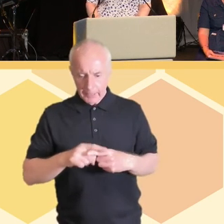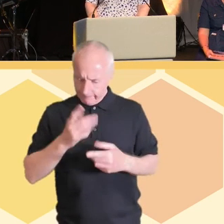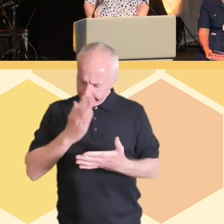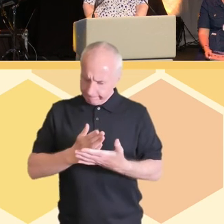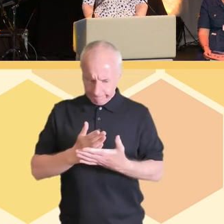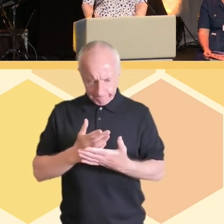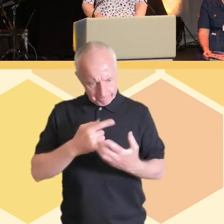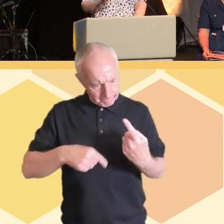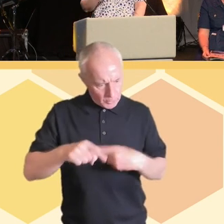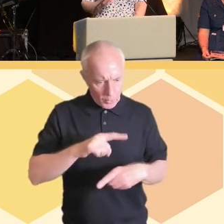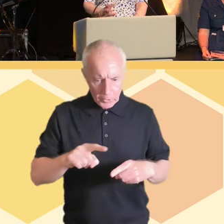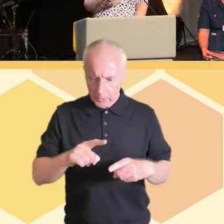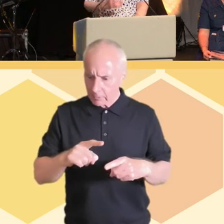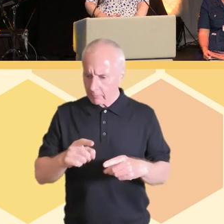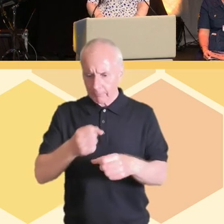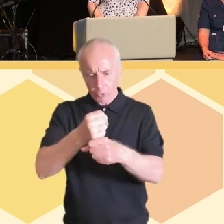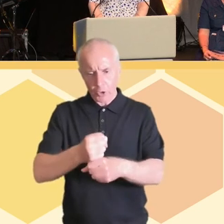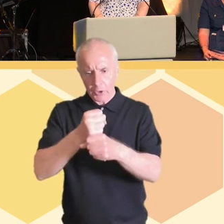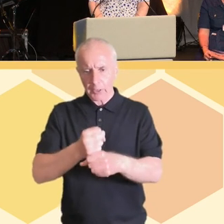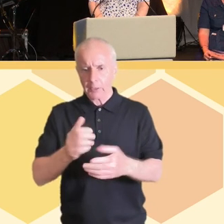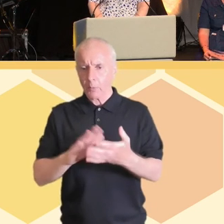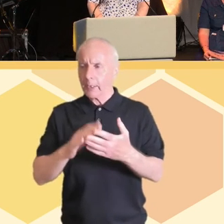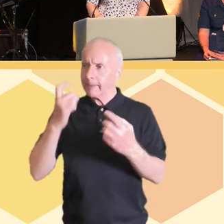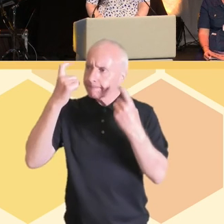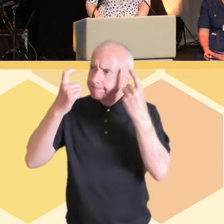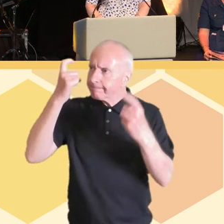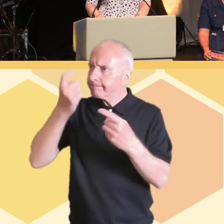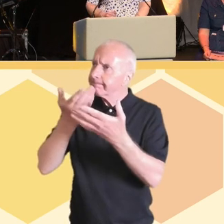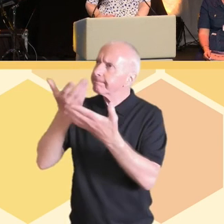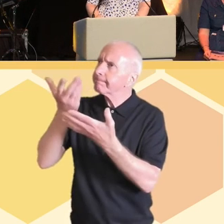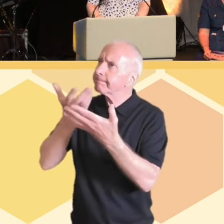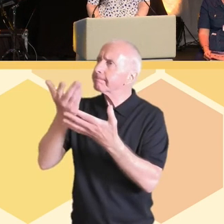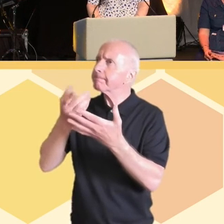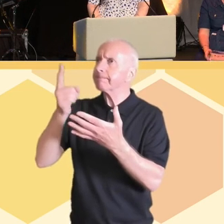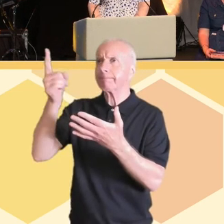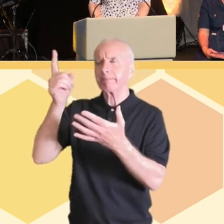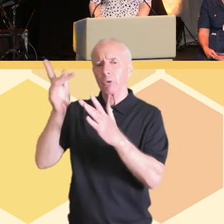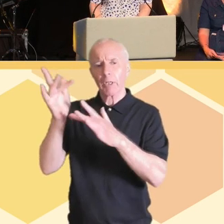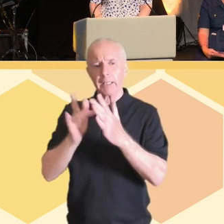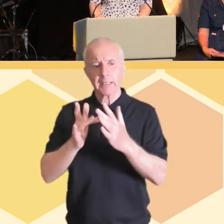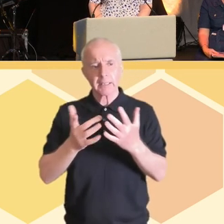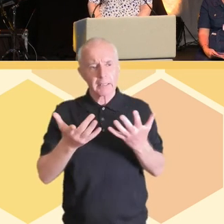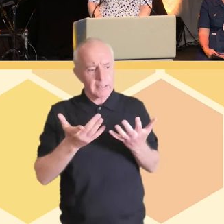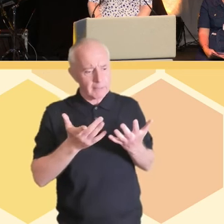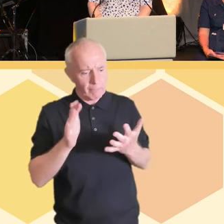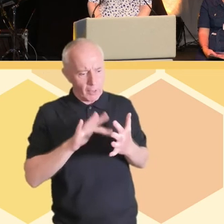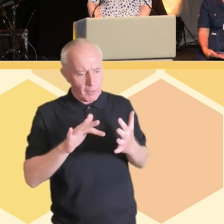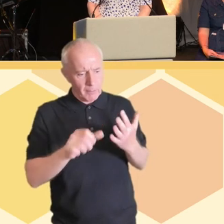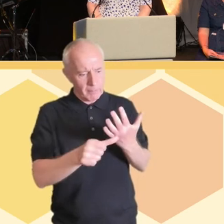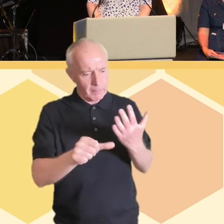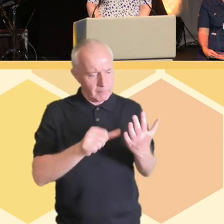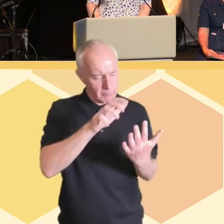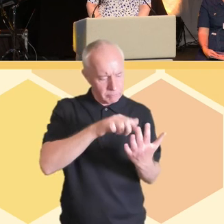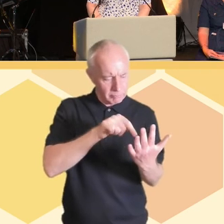of churches who are discerning the mind of Christ through Scripture, recognizing that there are times when we come to